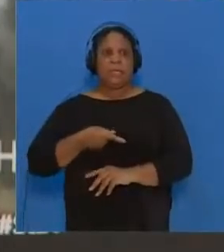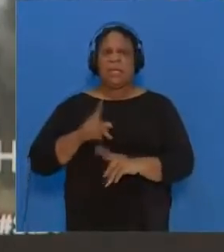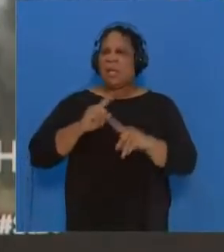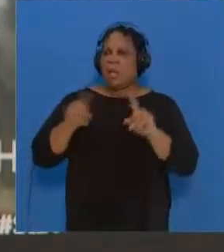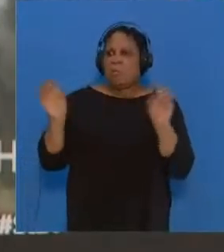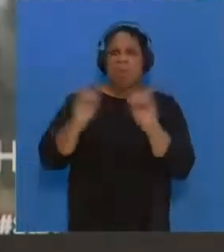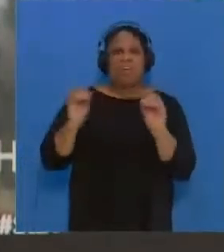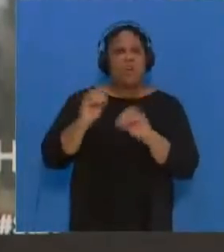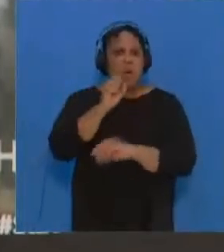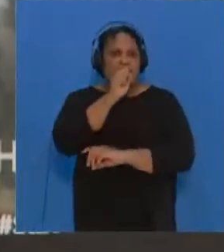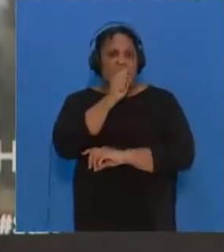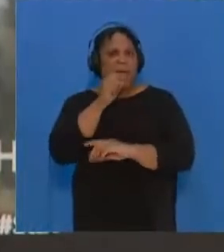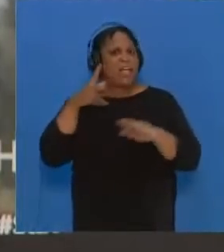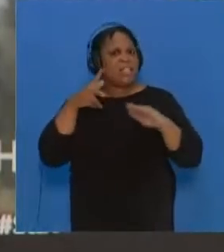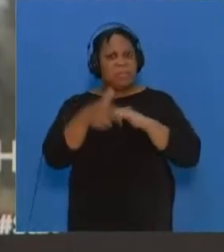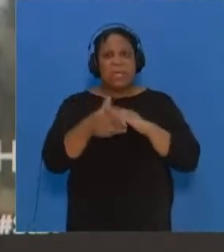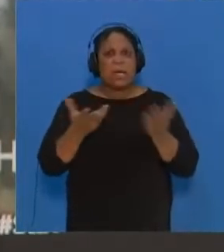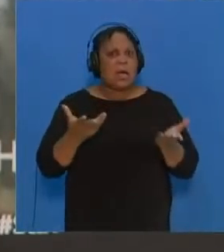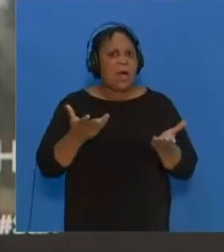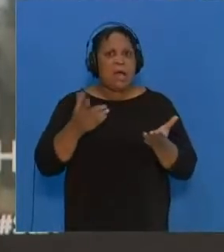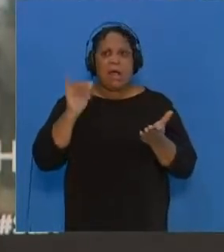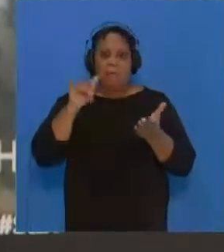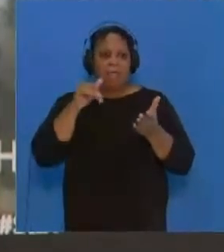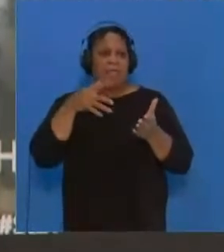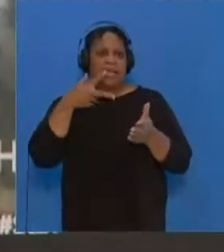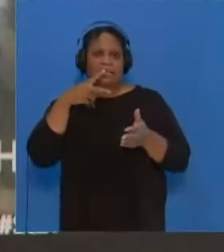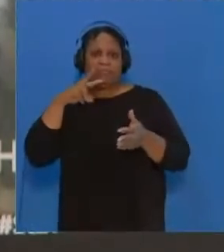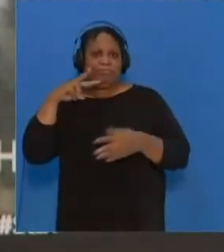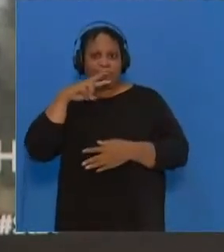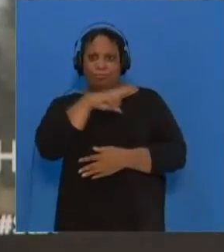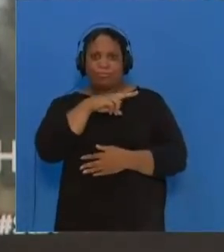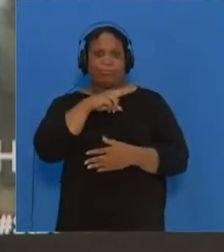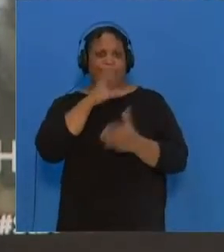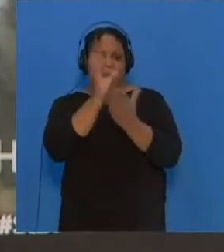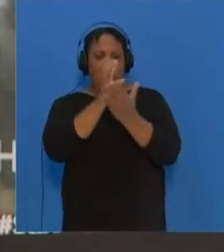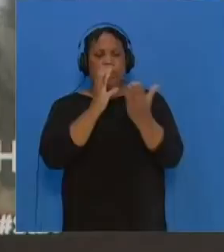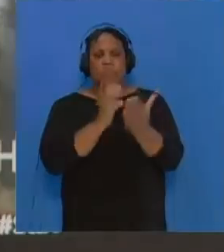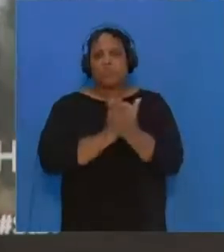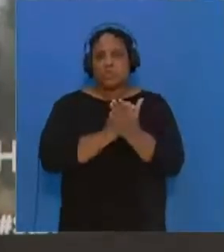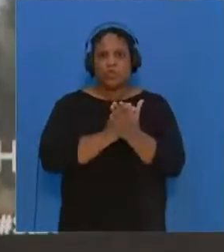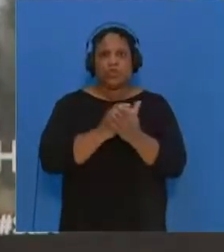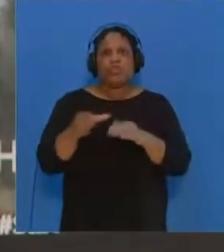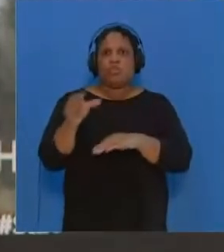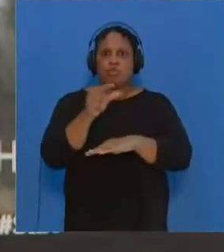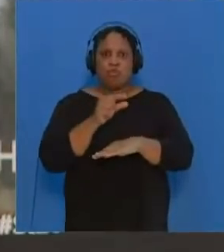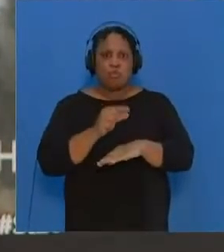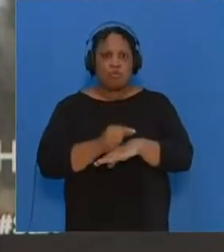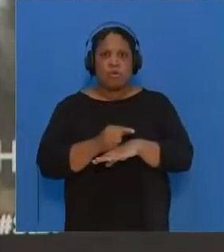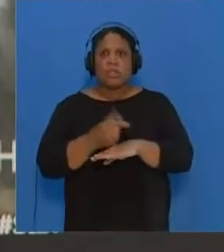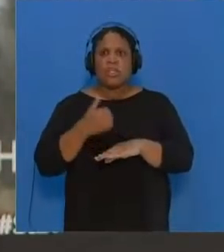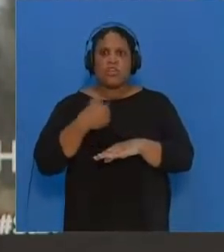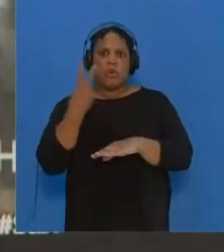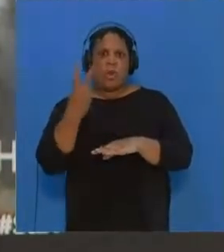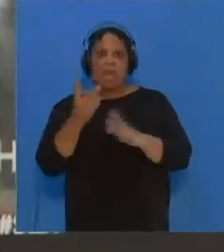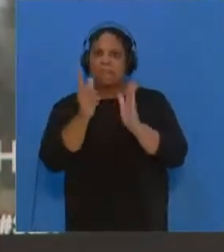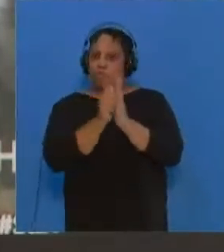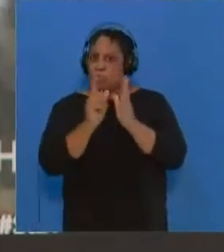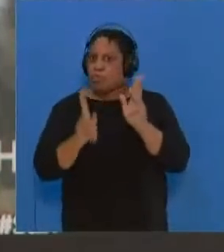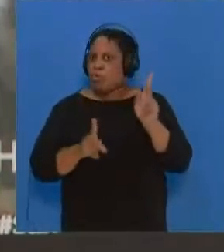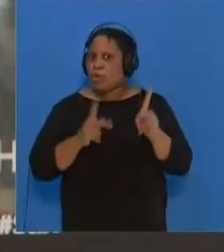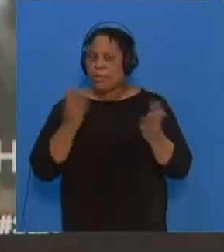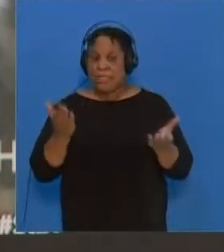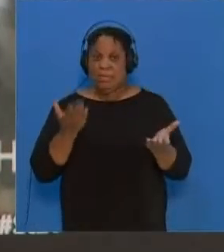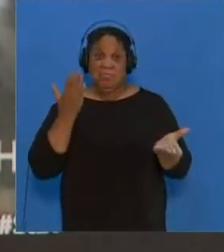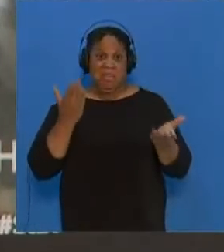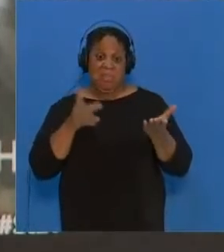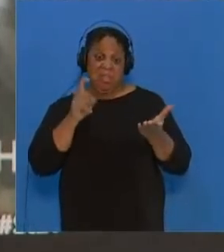think- journalist mic has been cut, sir. That's censorship that Well- crossed constitutional grounds. Well, I would say You have probably. 2 lawyers here. Okay, Maybe well, they